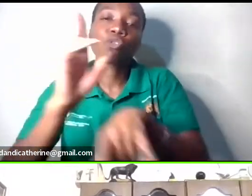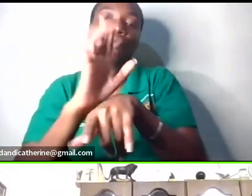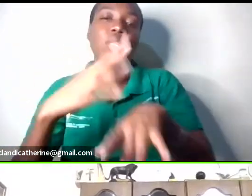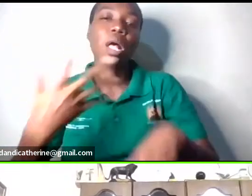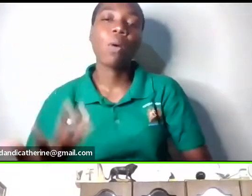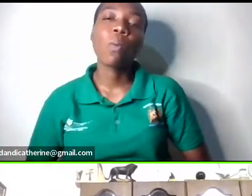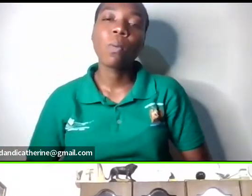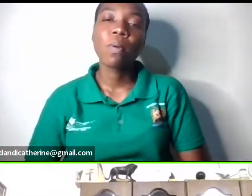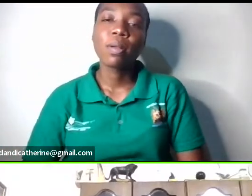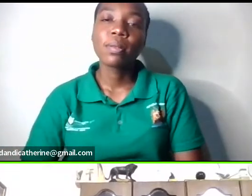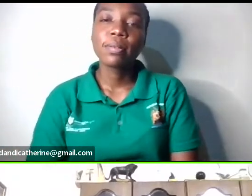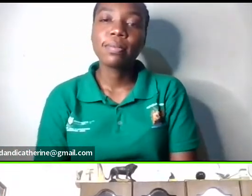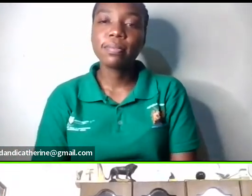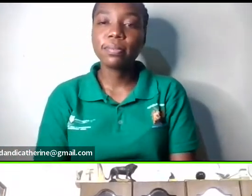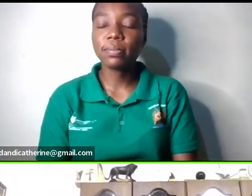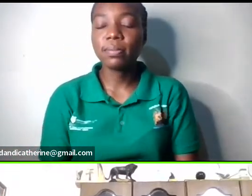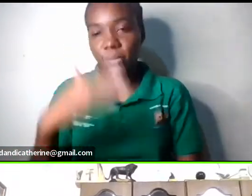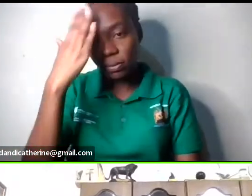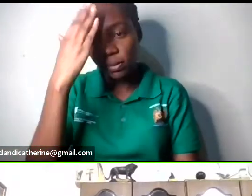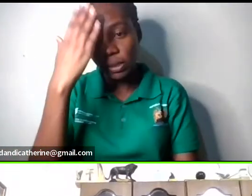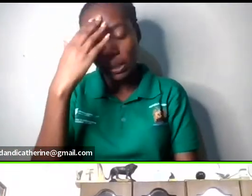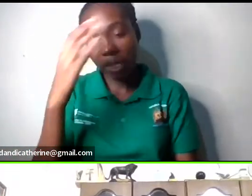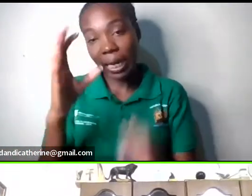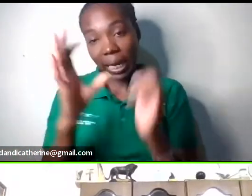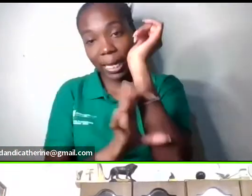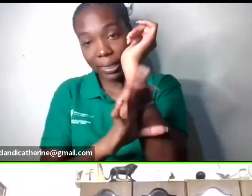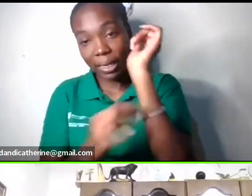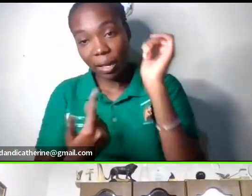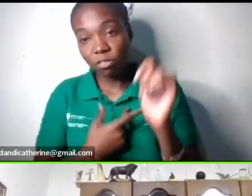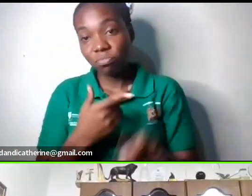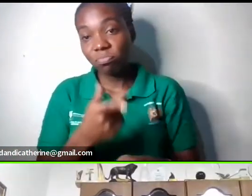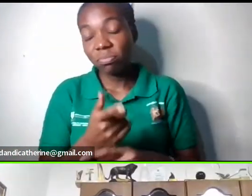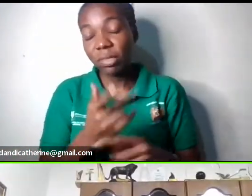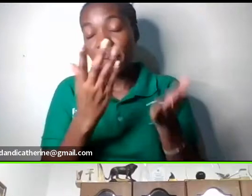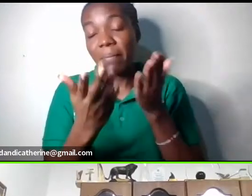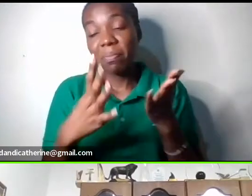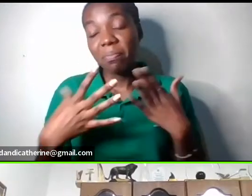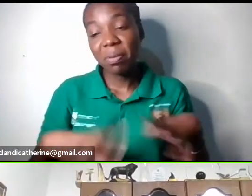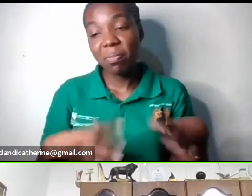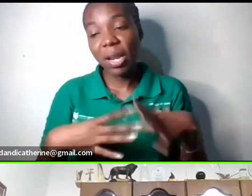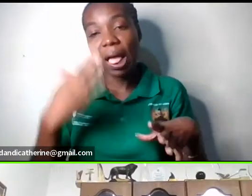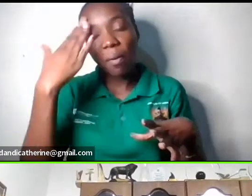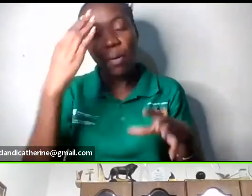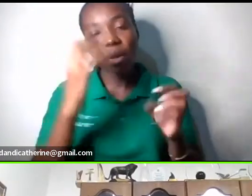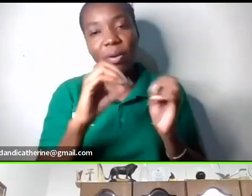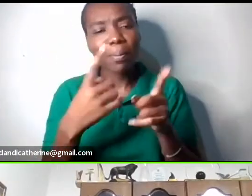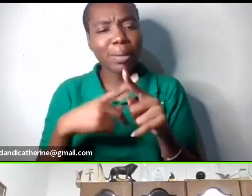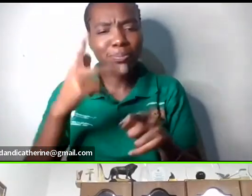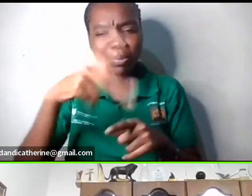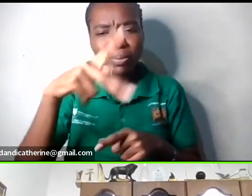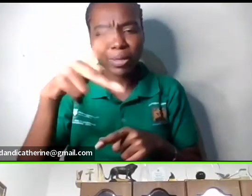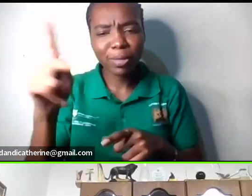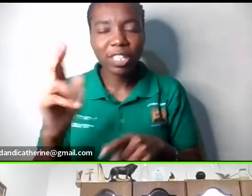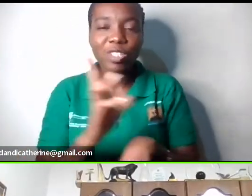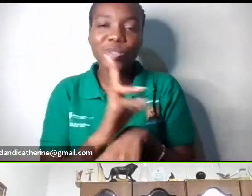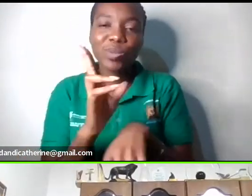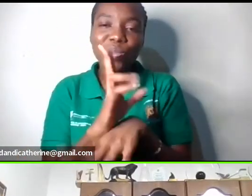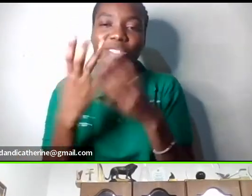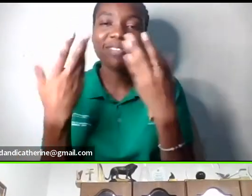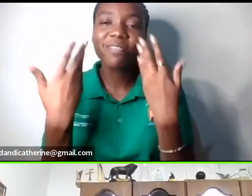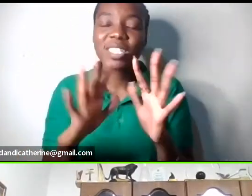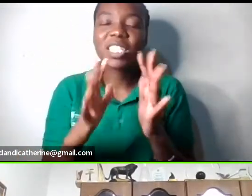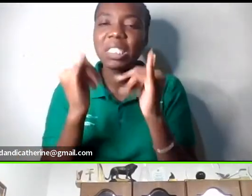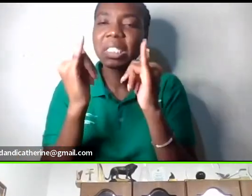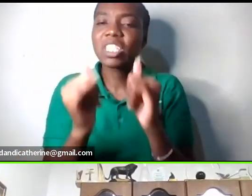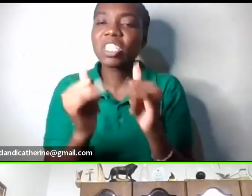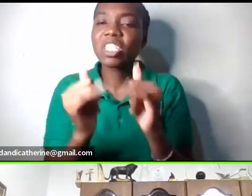for this country, people may not be aware, but PPP has been used. It is not new. Perhaps